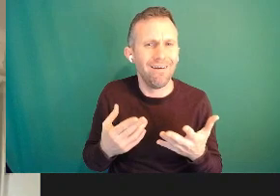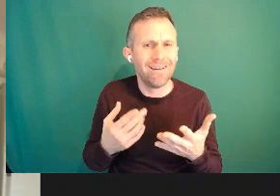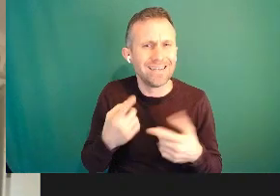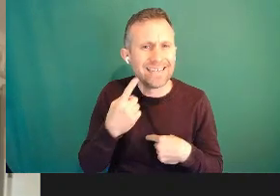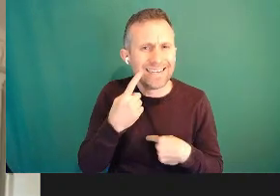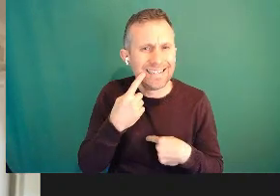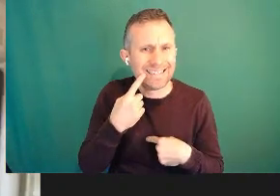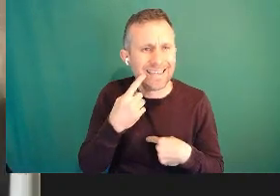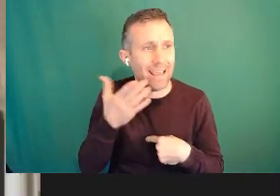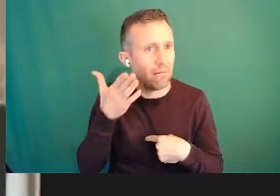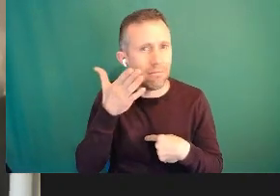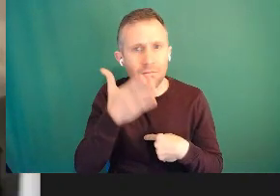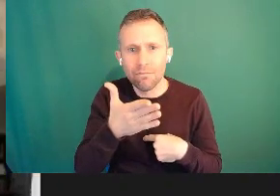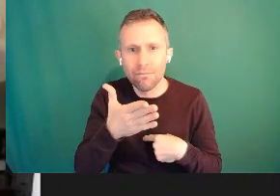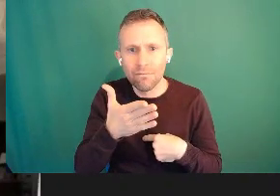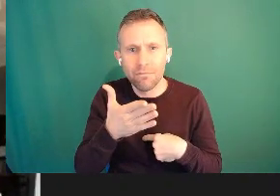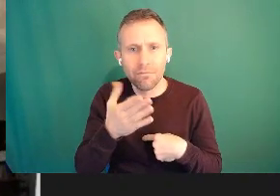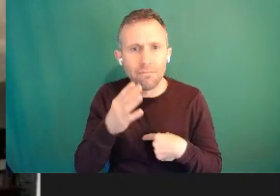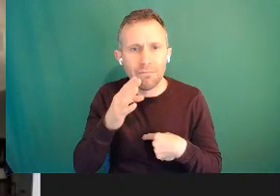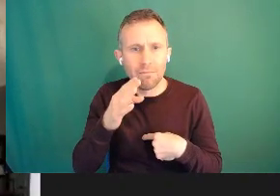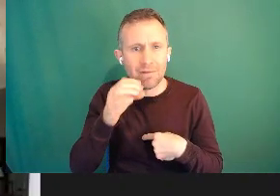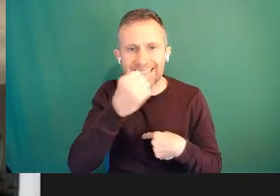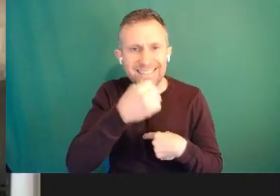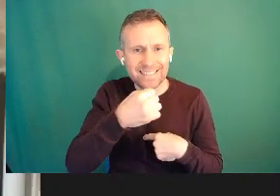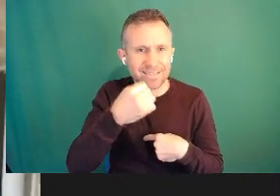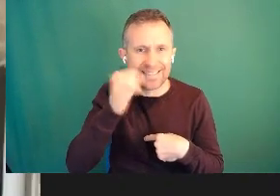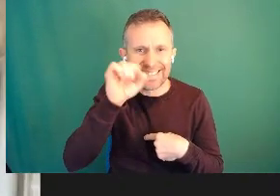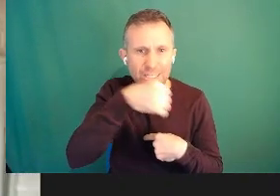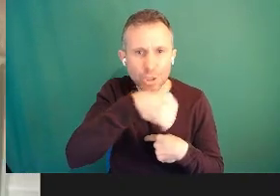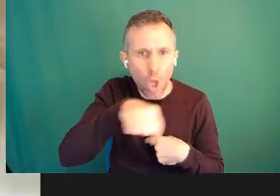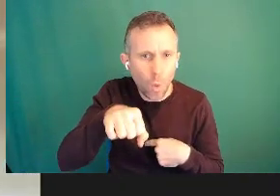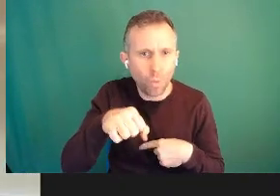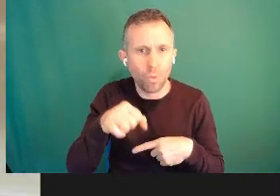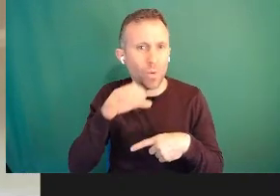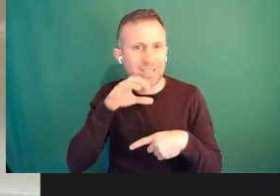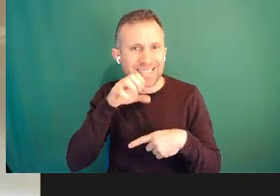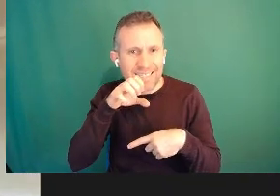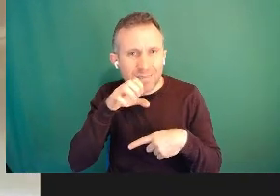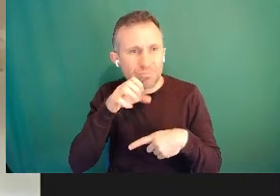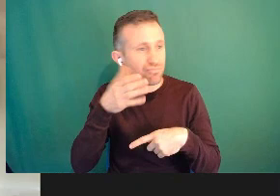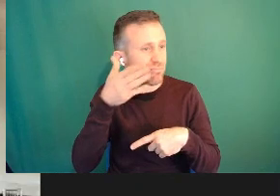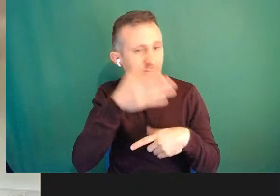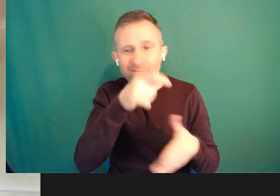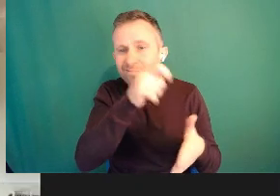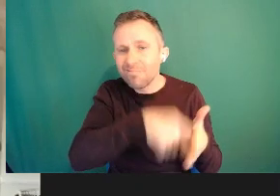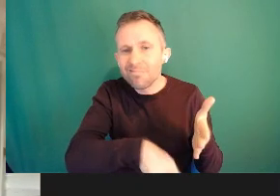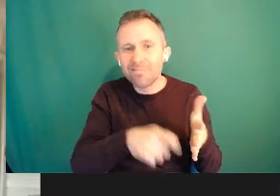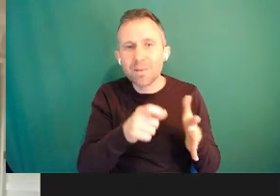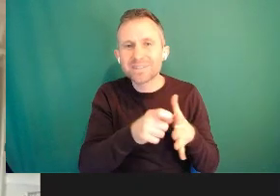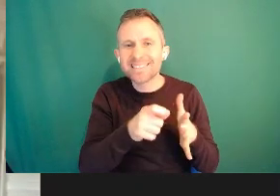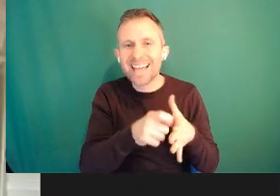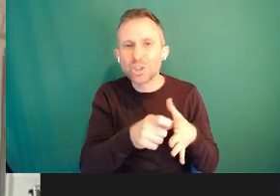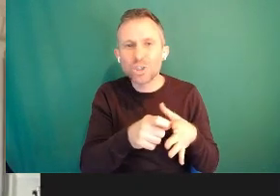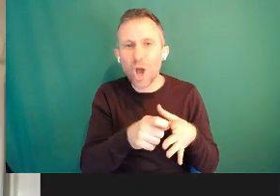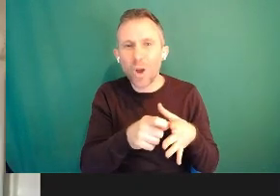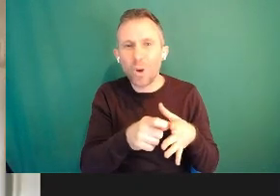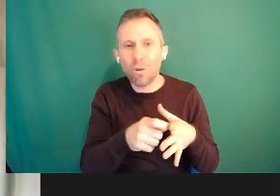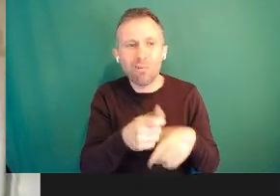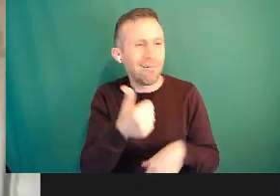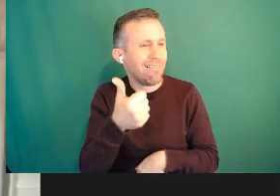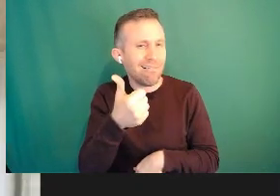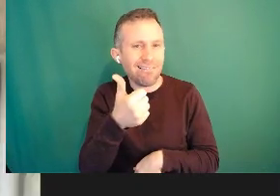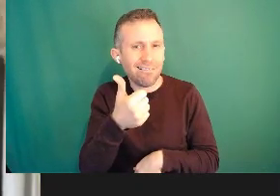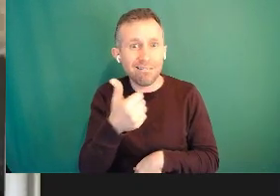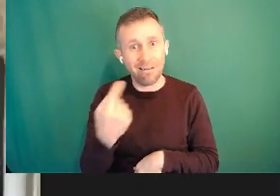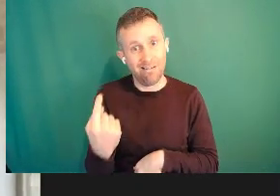then, pistachios aren't grown in this country, of course. And so back then they would have had to have been shipped from South America, and they would have gone on a